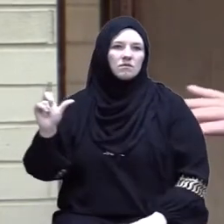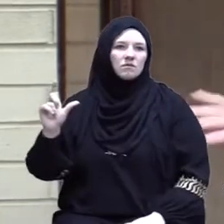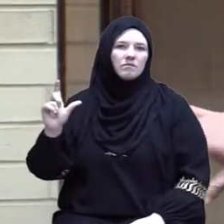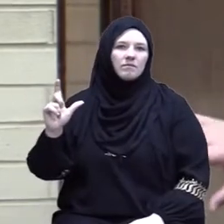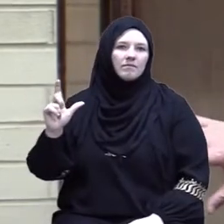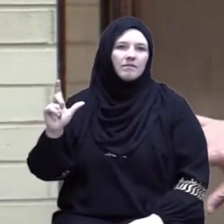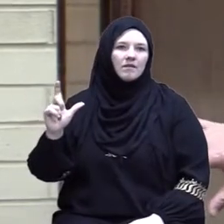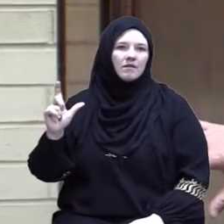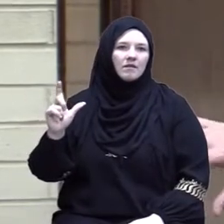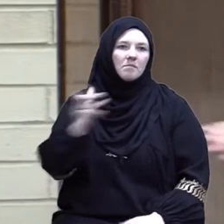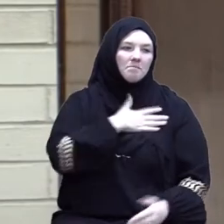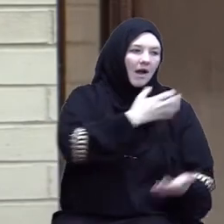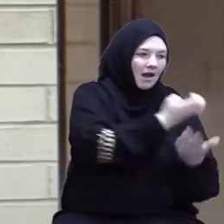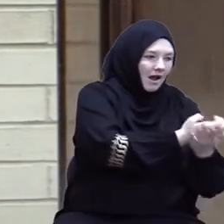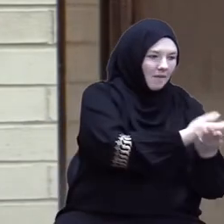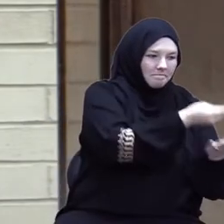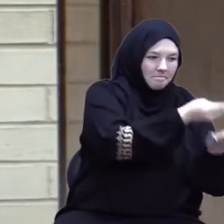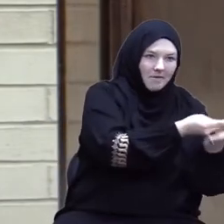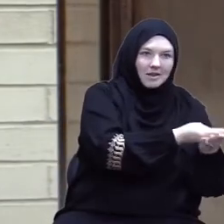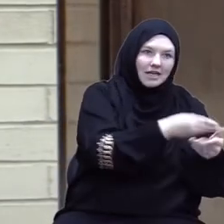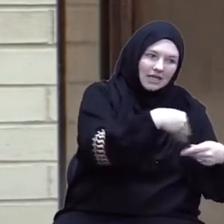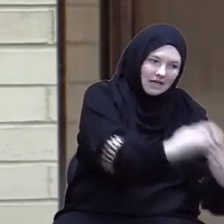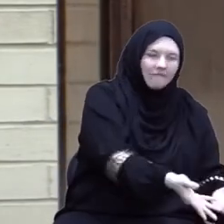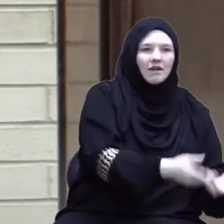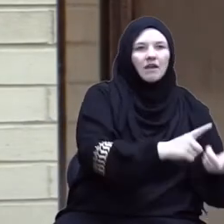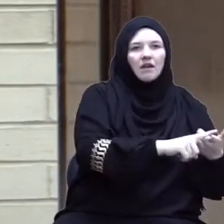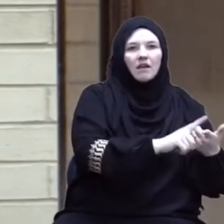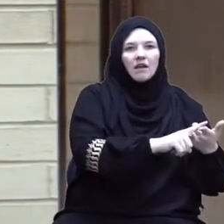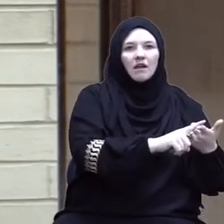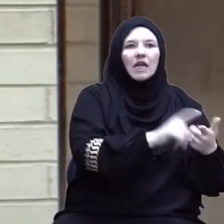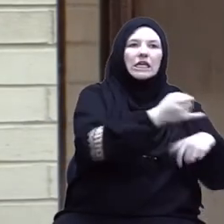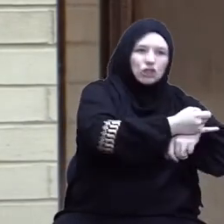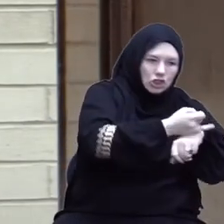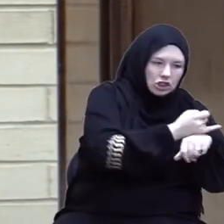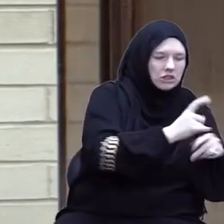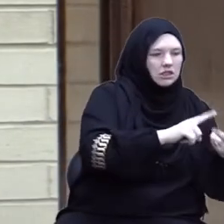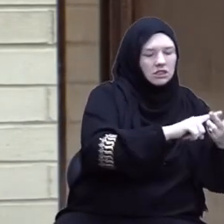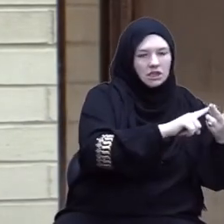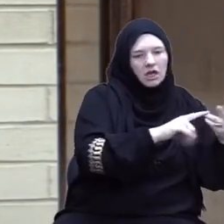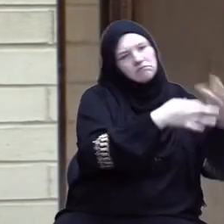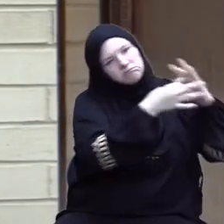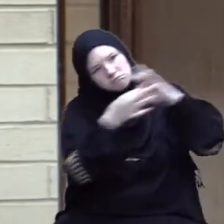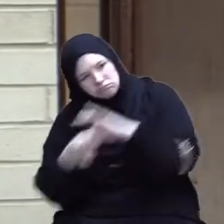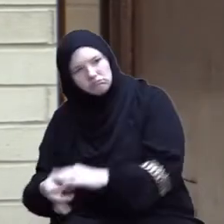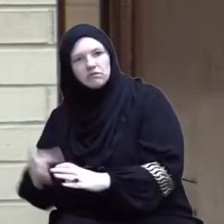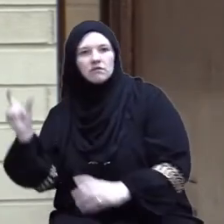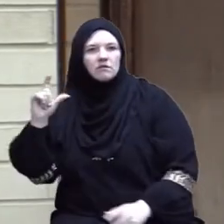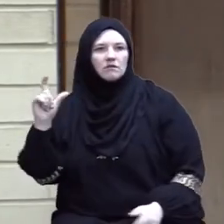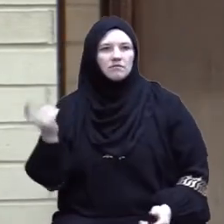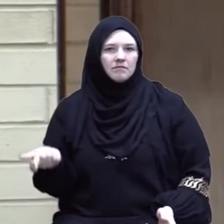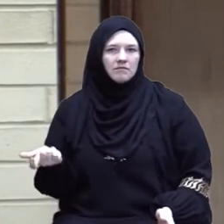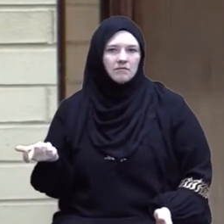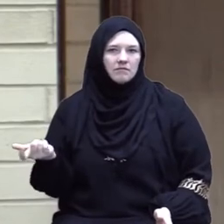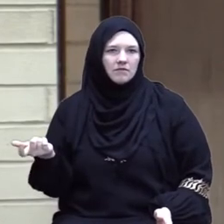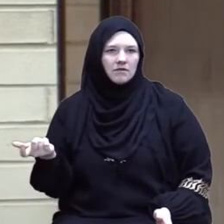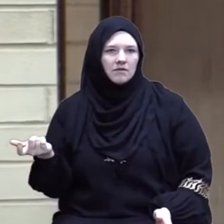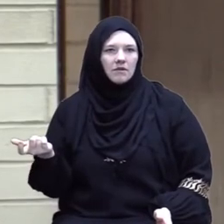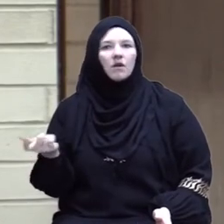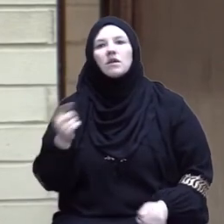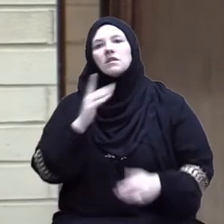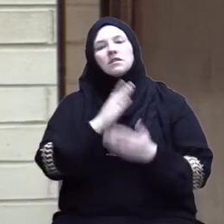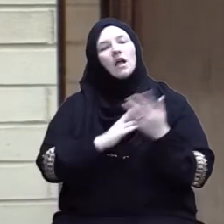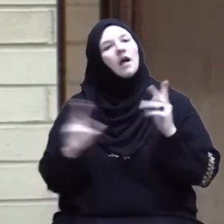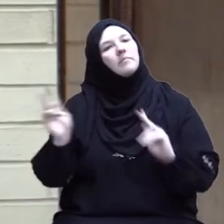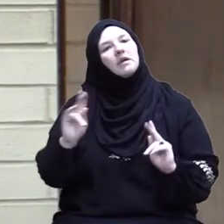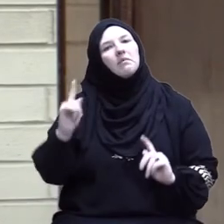box behind him, and he is going to lead his life according to his own ideas. So when the ideas